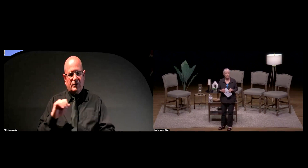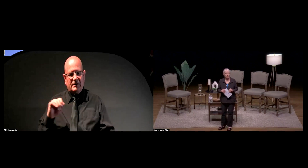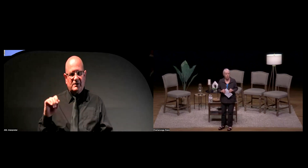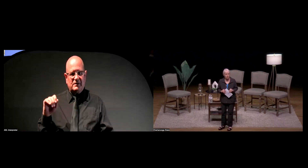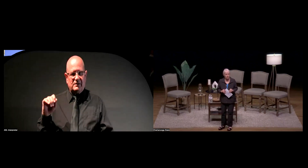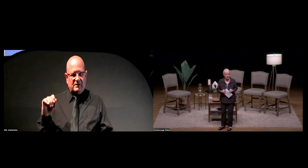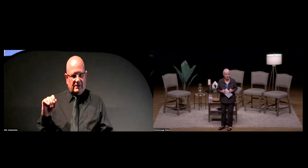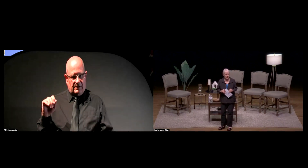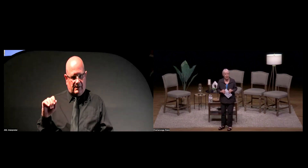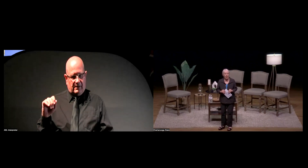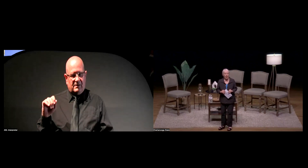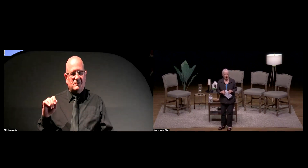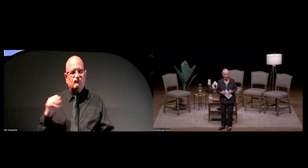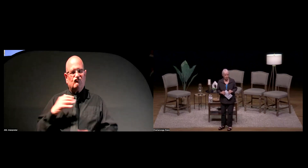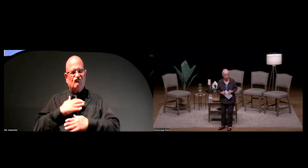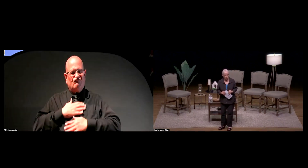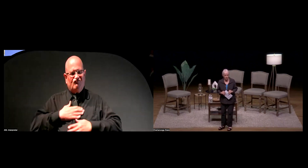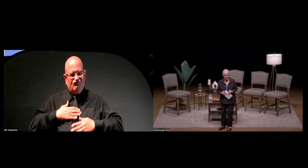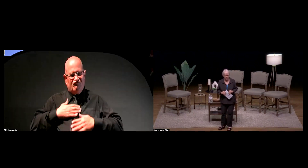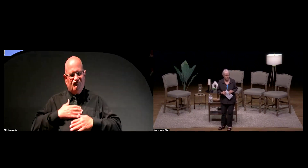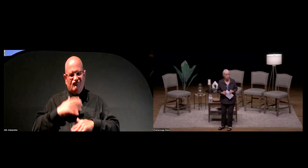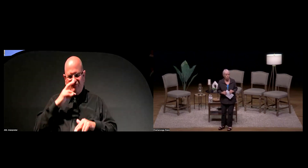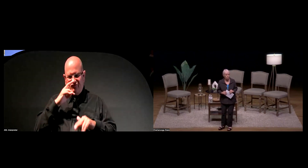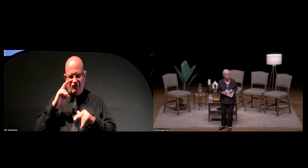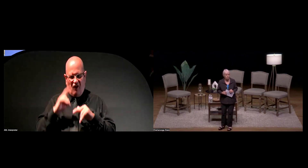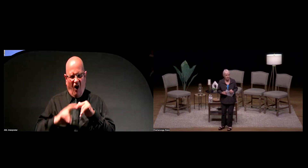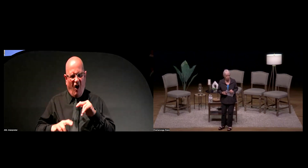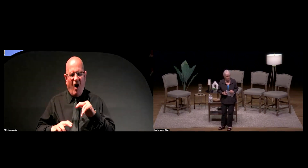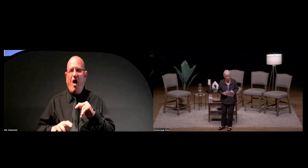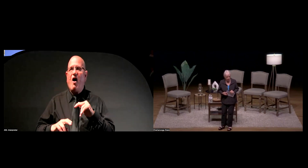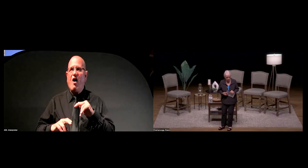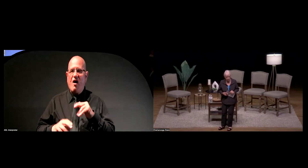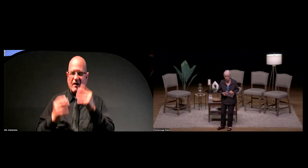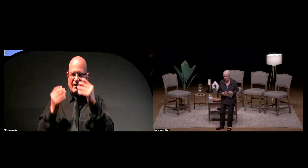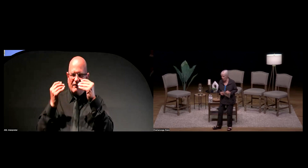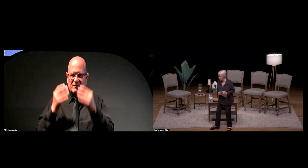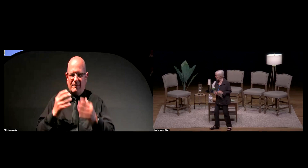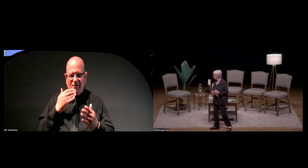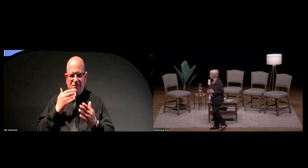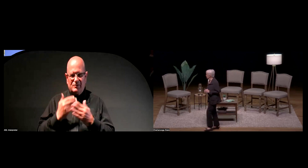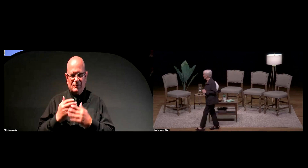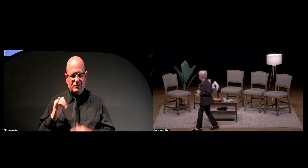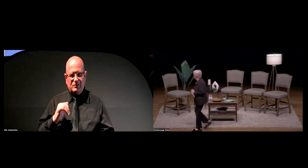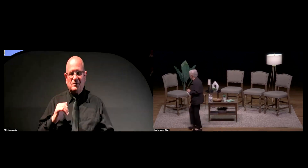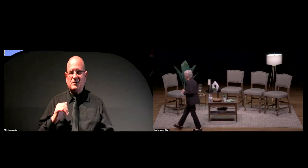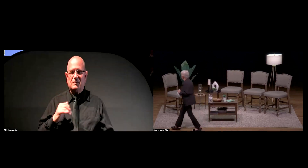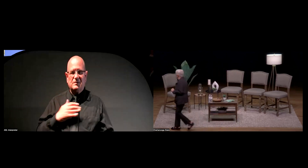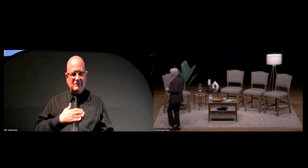it both entertaining and informative. So please welcome Amy Boulware.